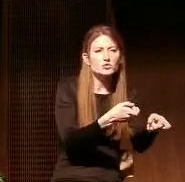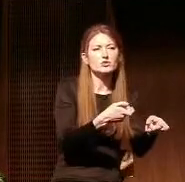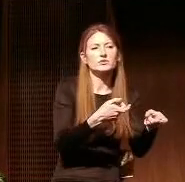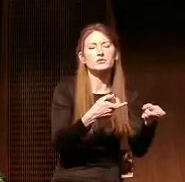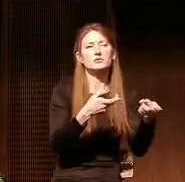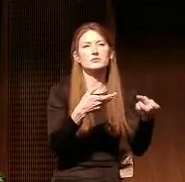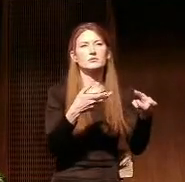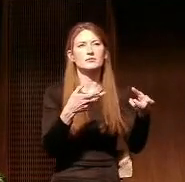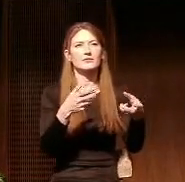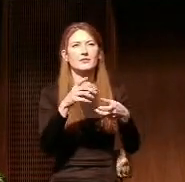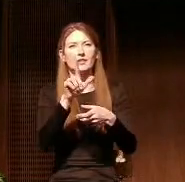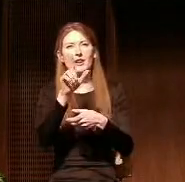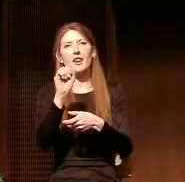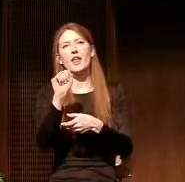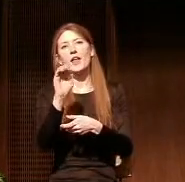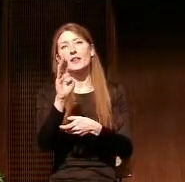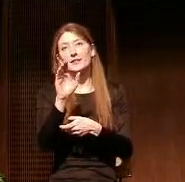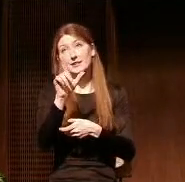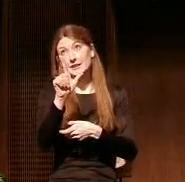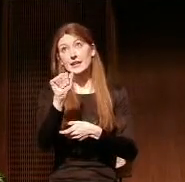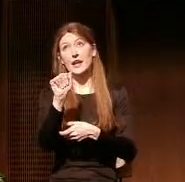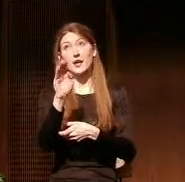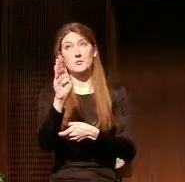labor. They labored